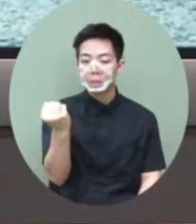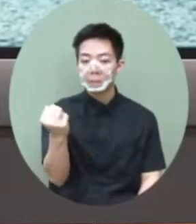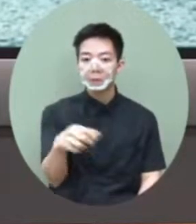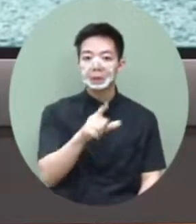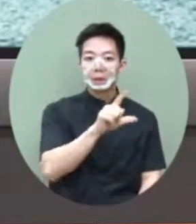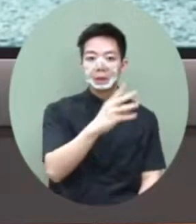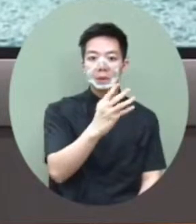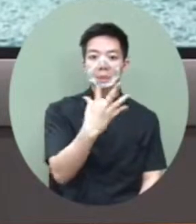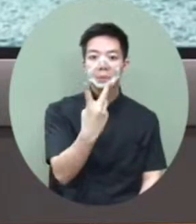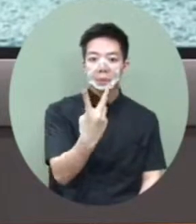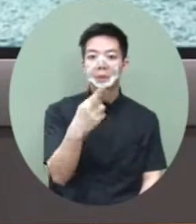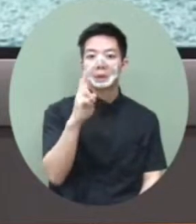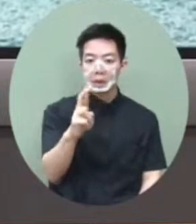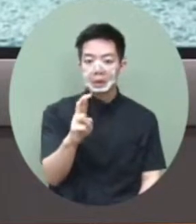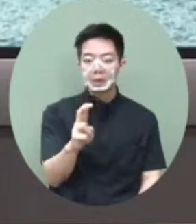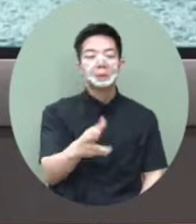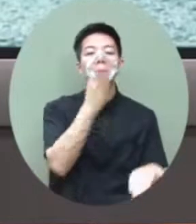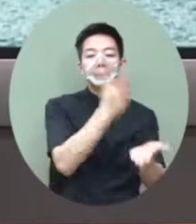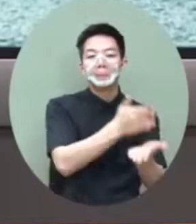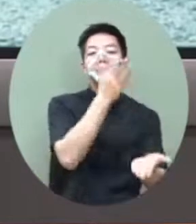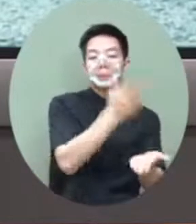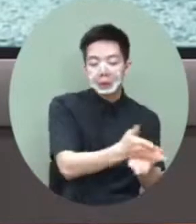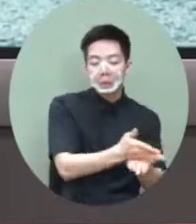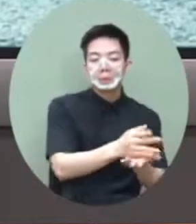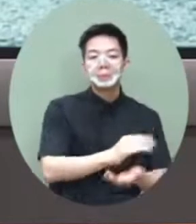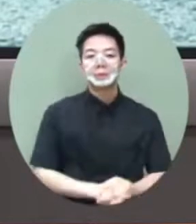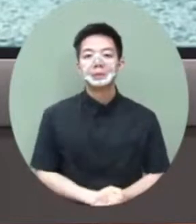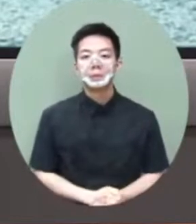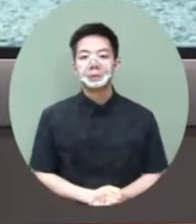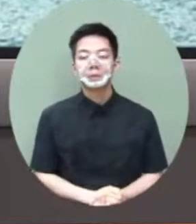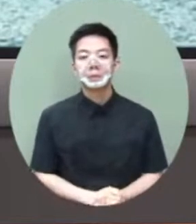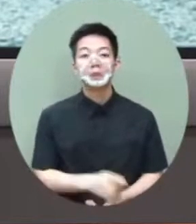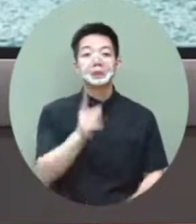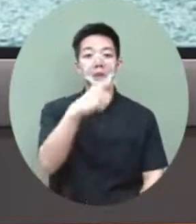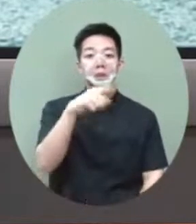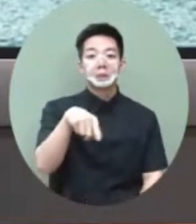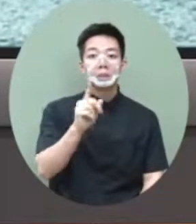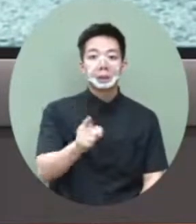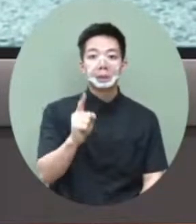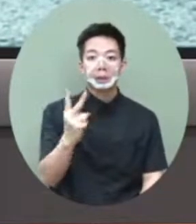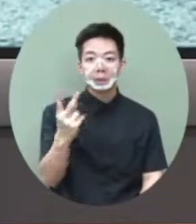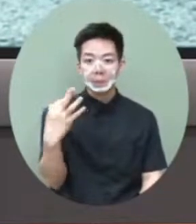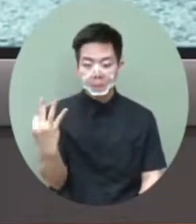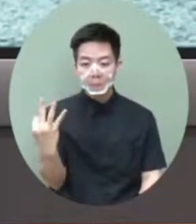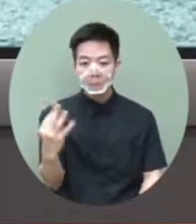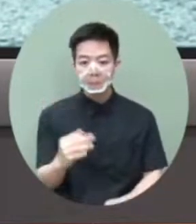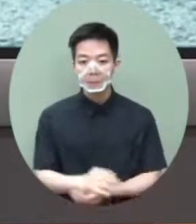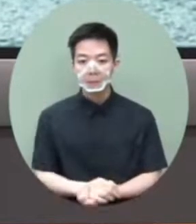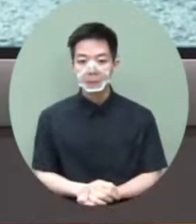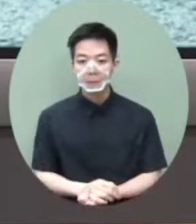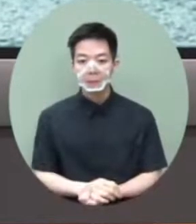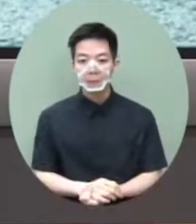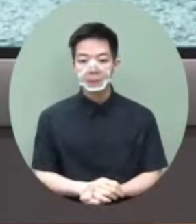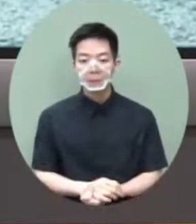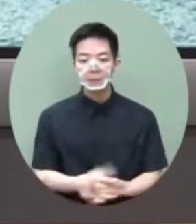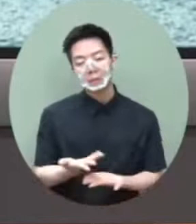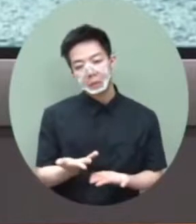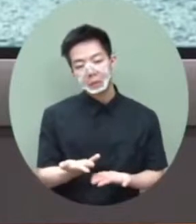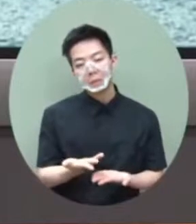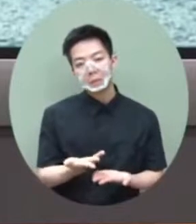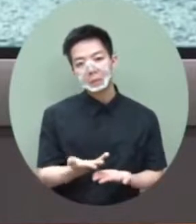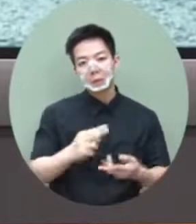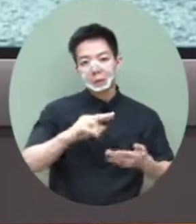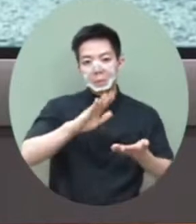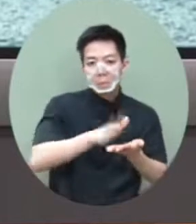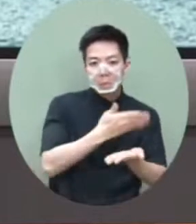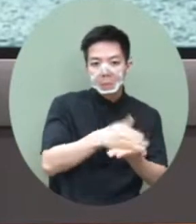cases. 260 of them are negative to L452R, and the remaining